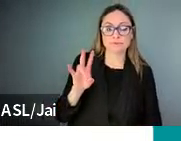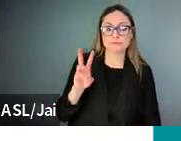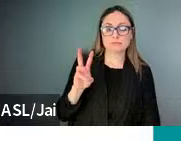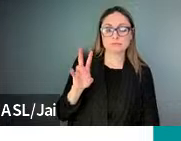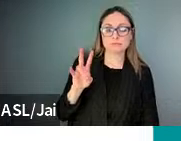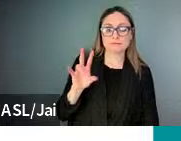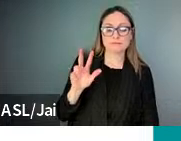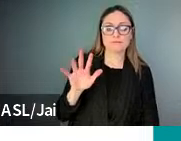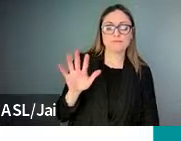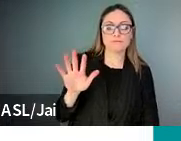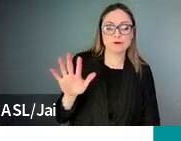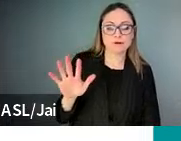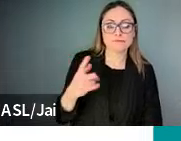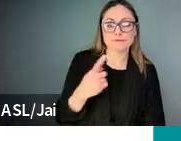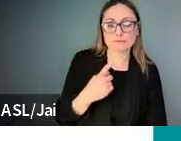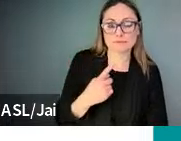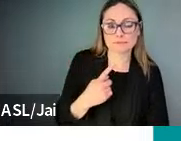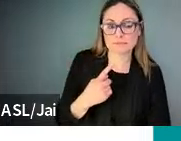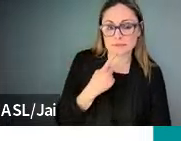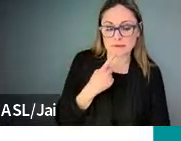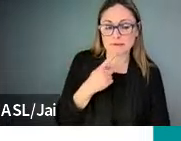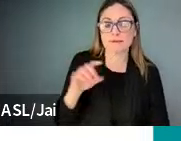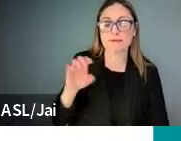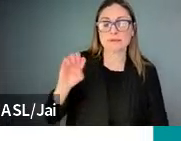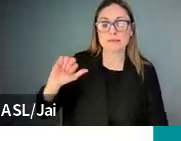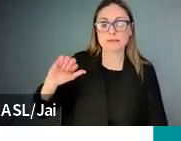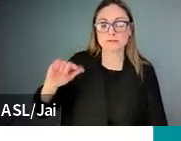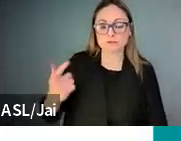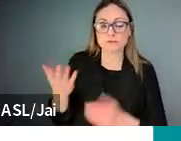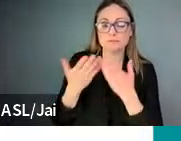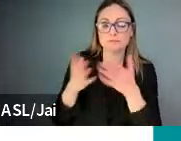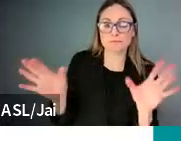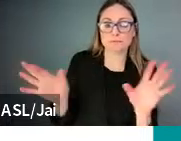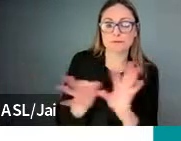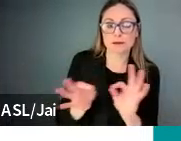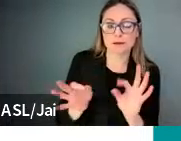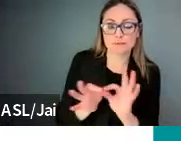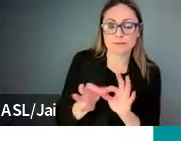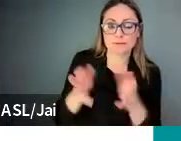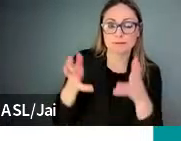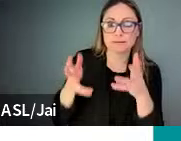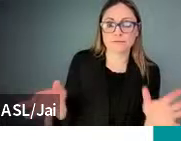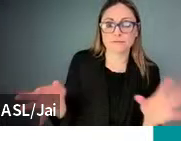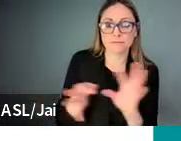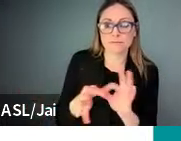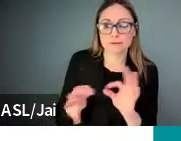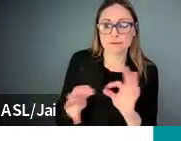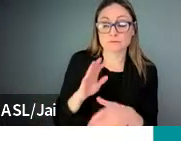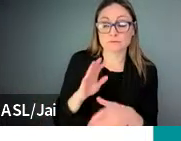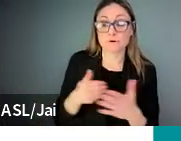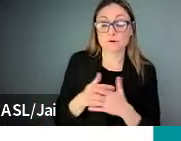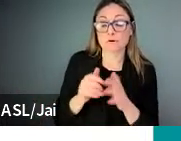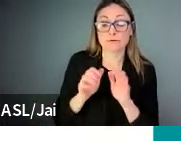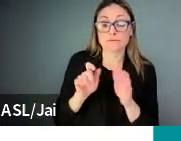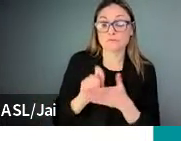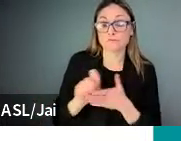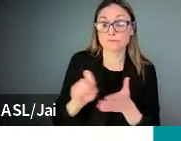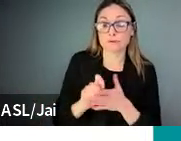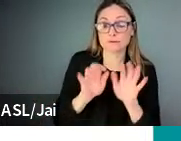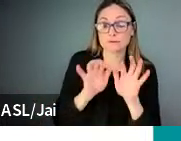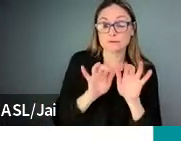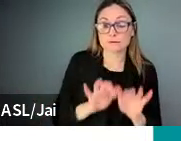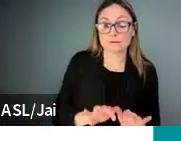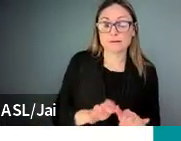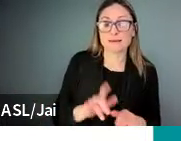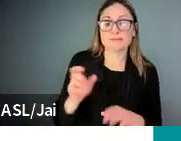888-503-6735 and state EAG Public Comment in your message. All written comments must be received